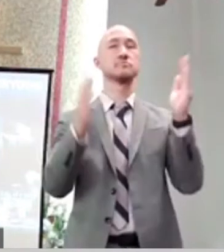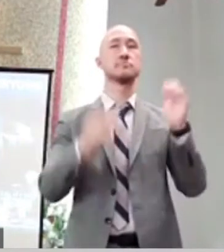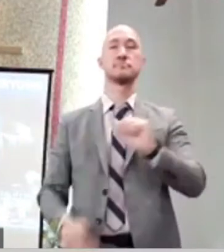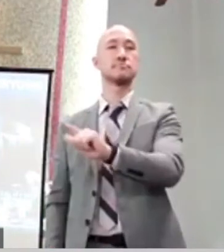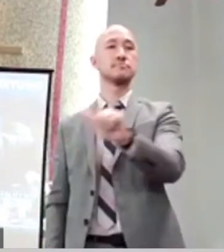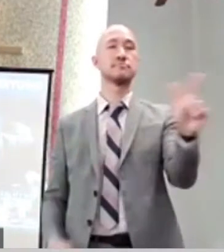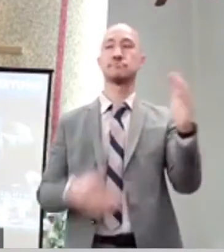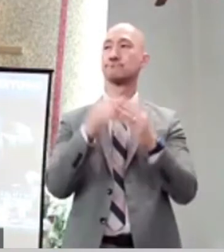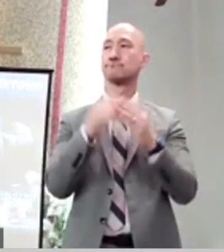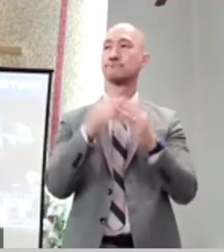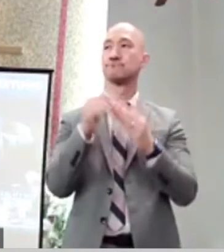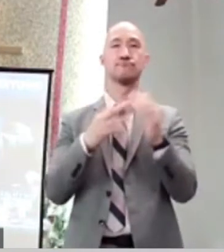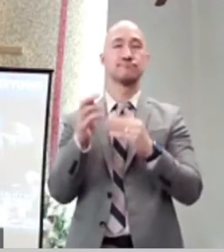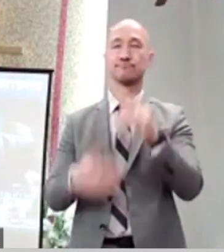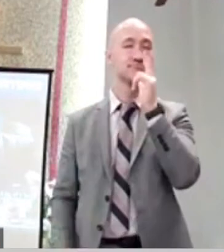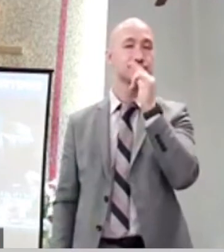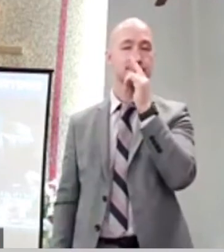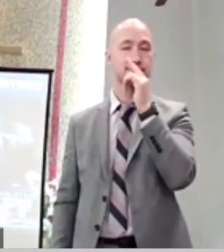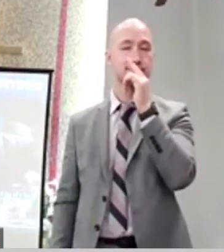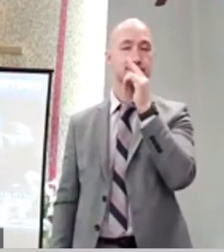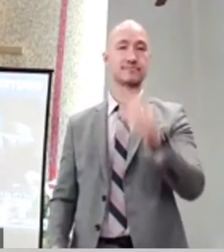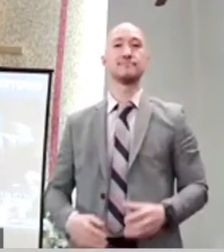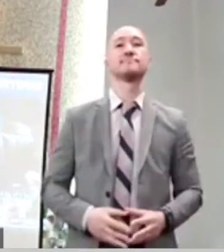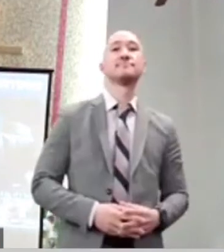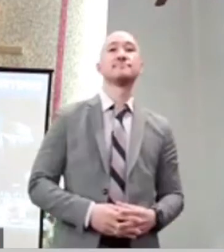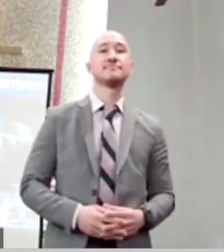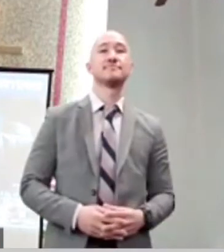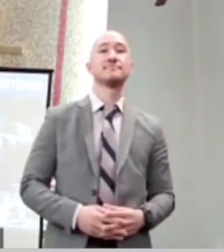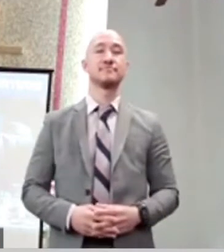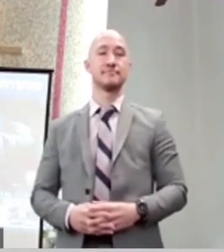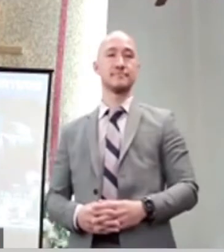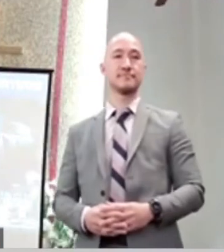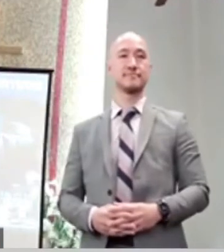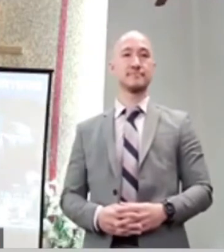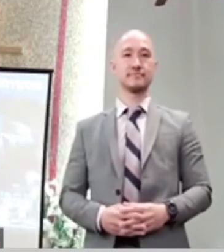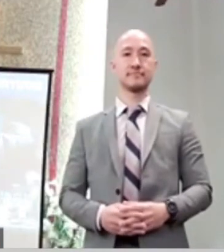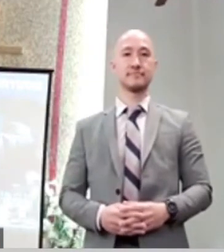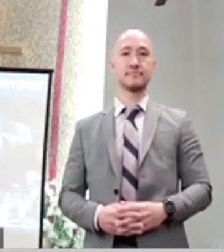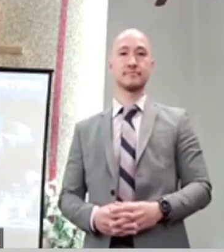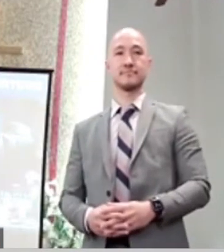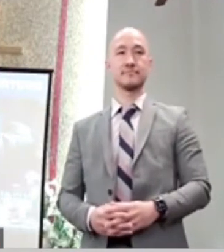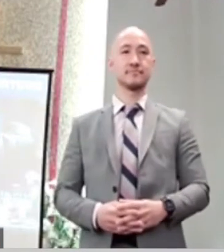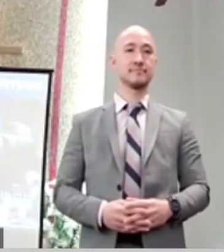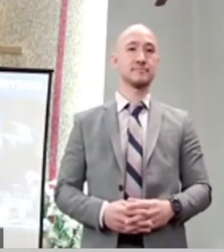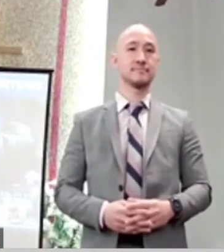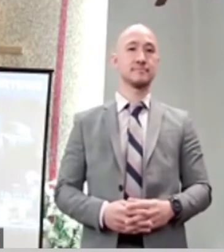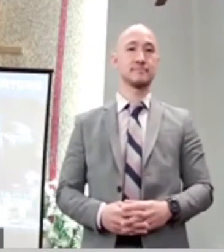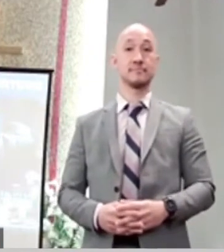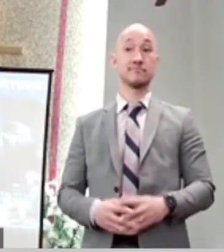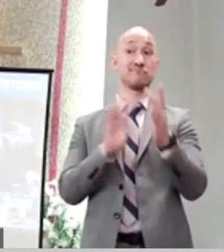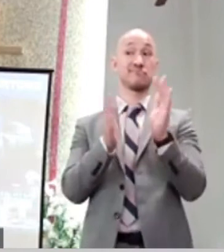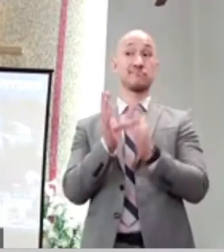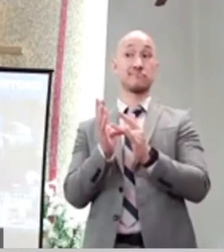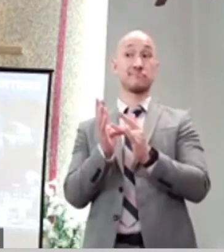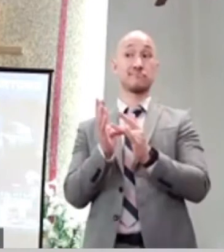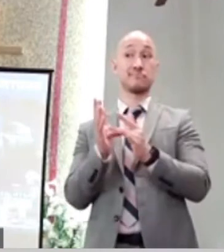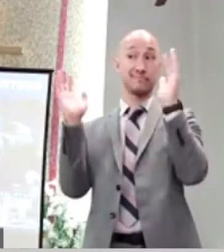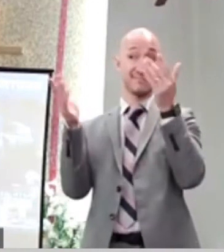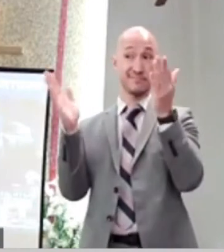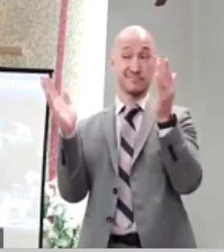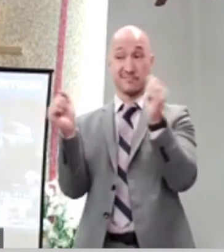in his interactions with people. We see him frequently interacting with people that he'd probably rather not interact with,